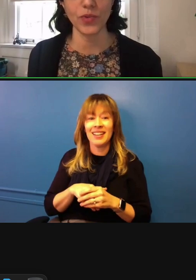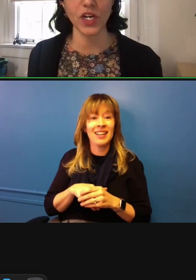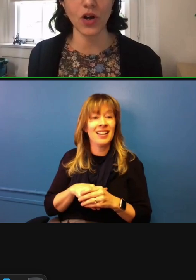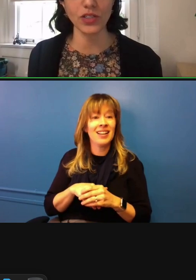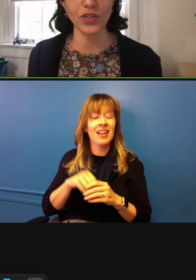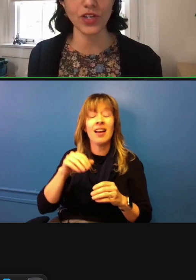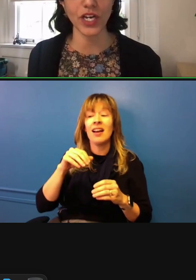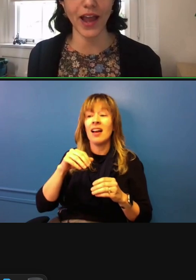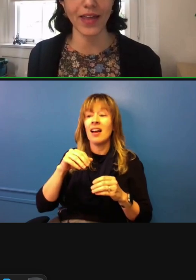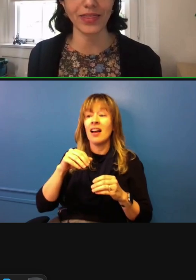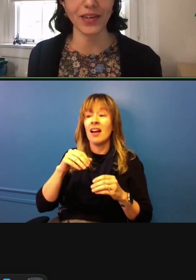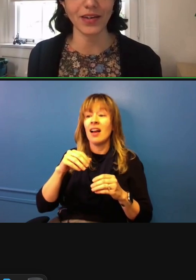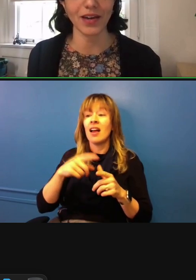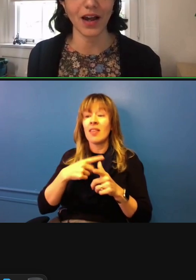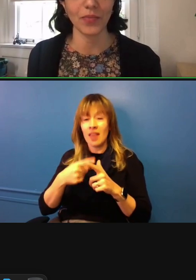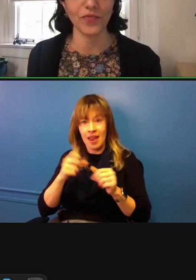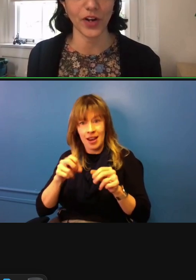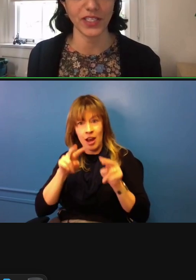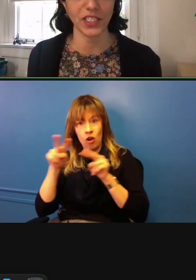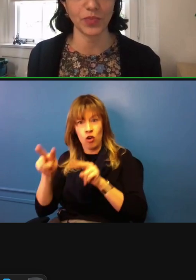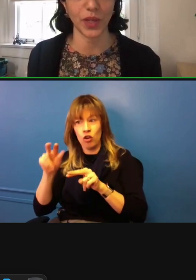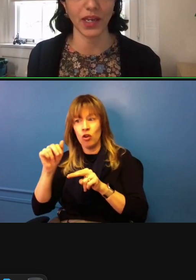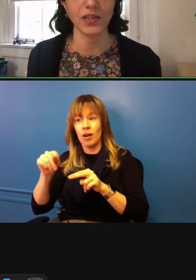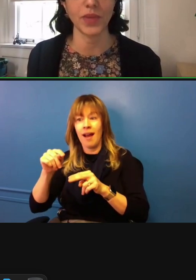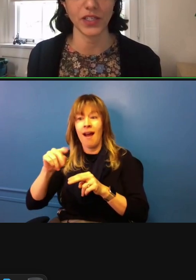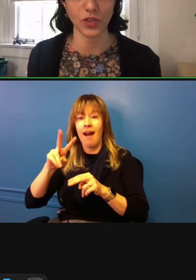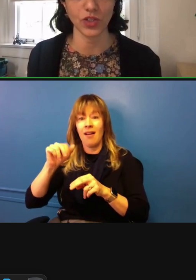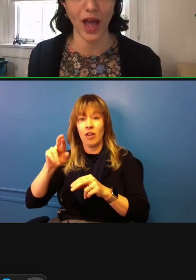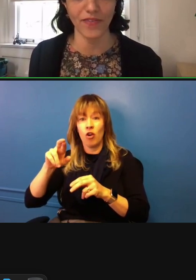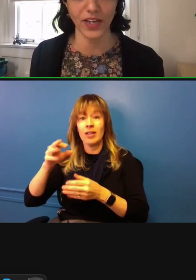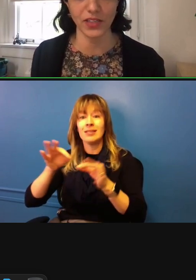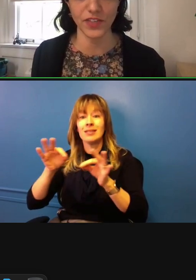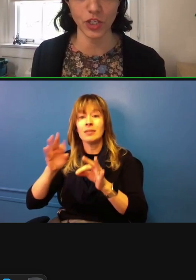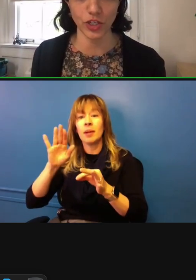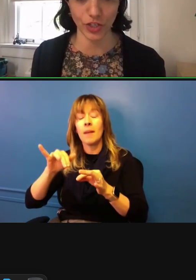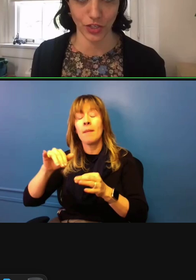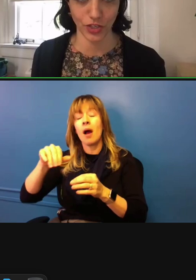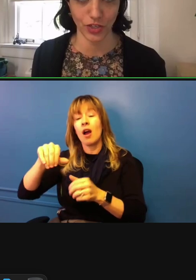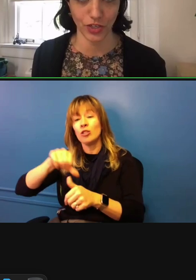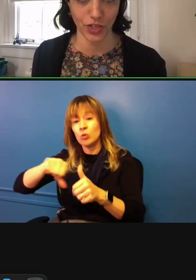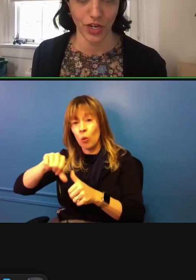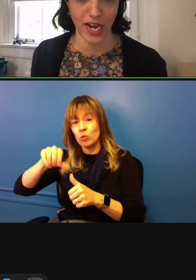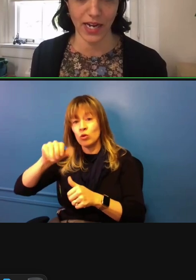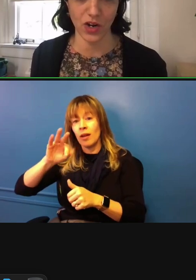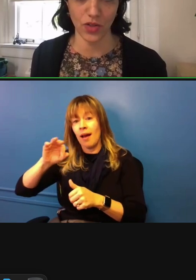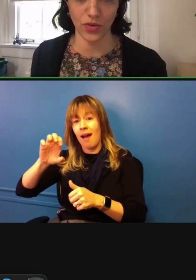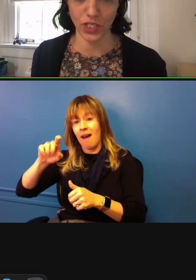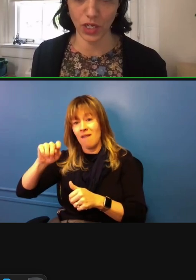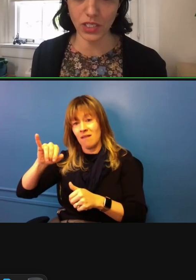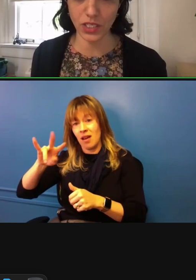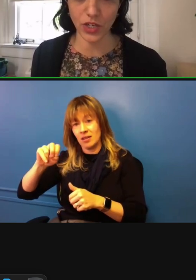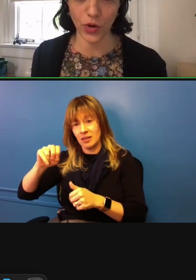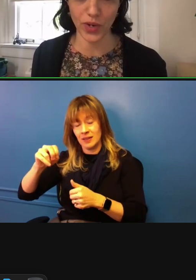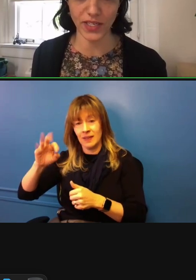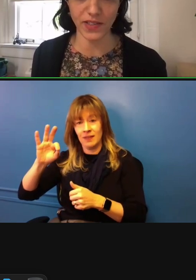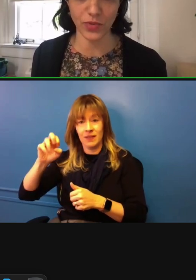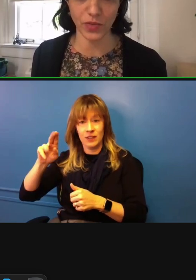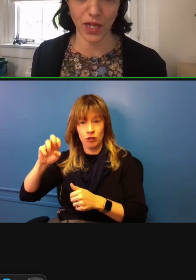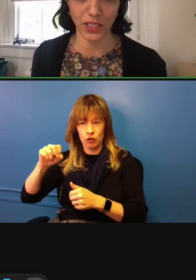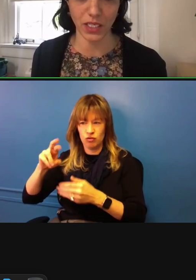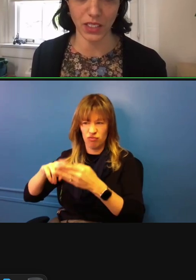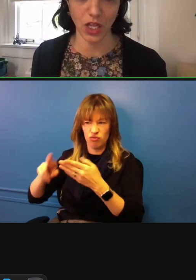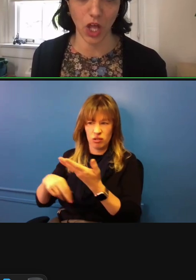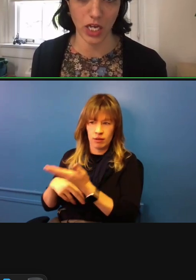And so then we can also look at the variance explained by the social affective features. And here are the results. So we